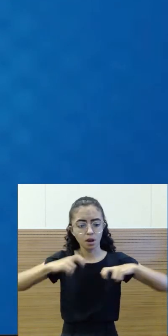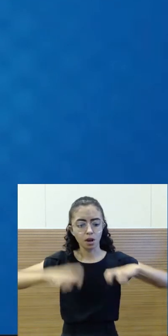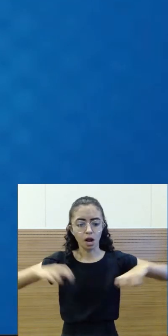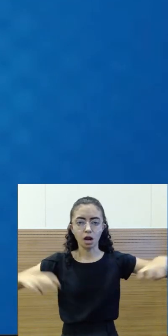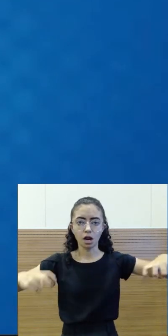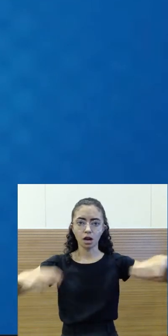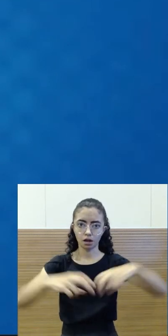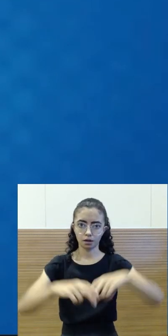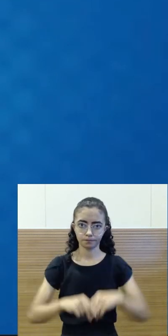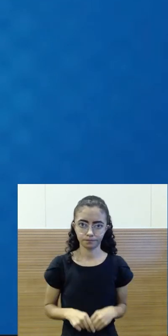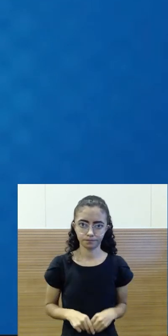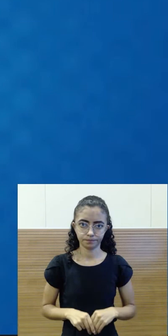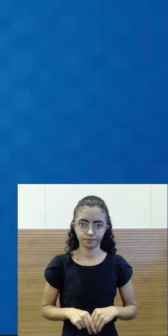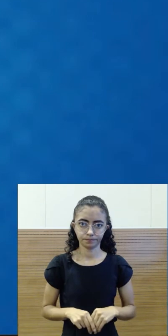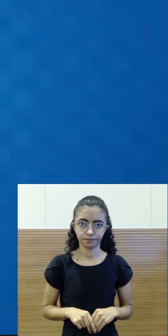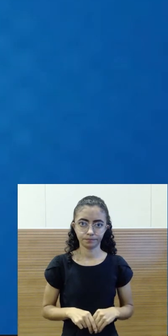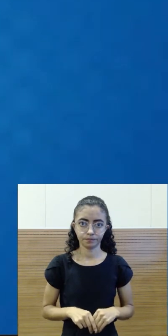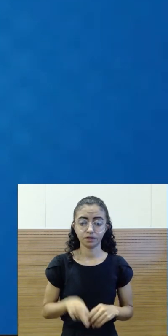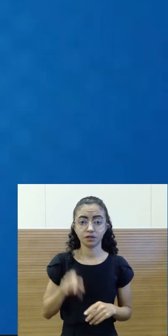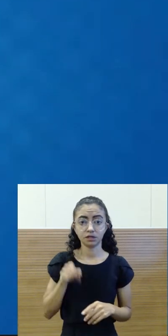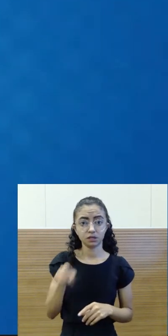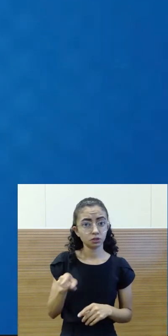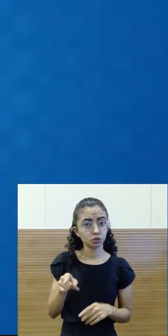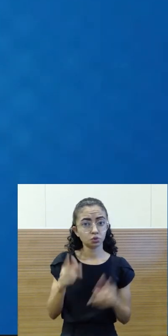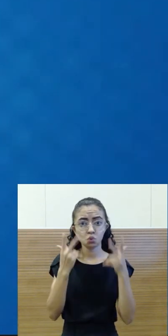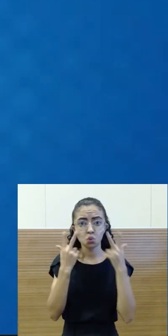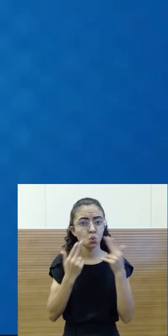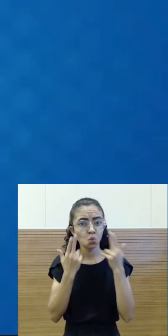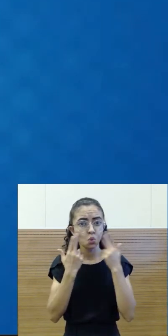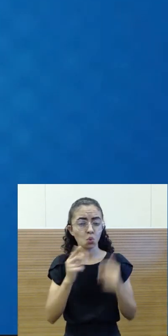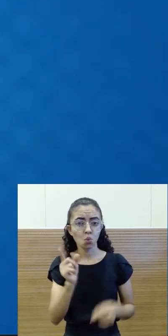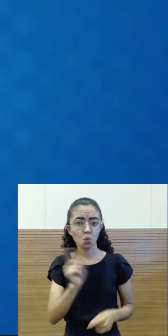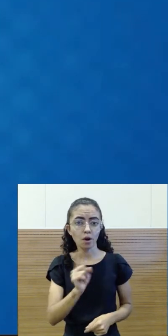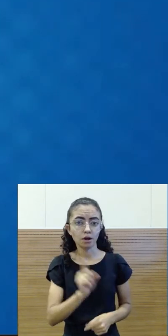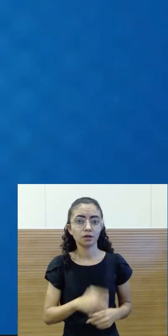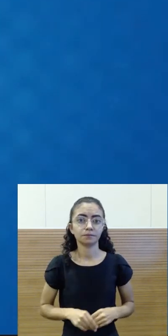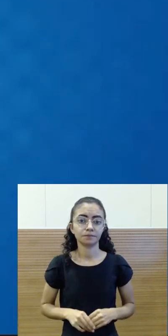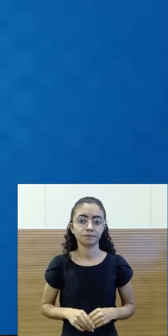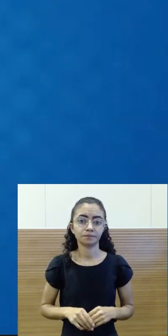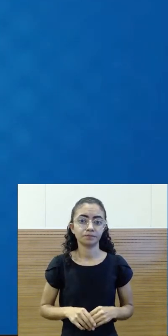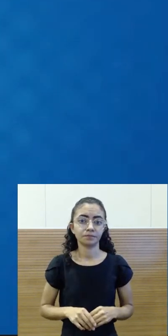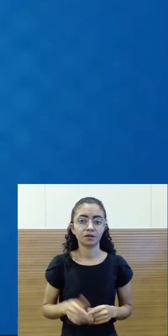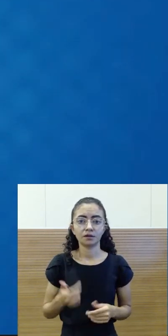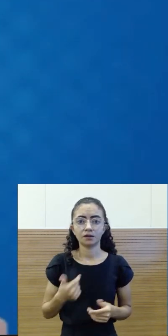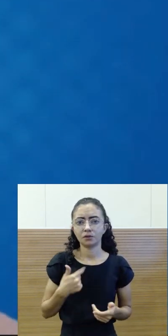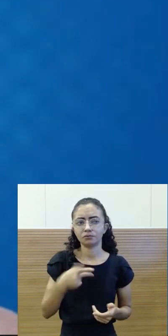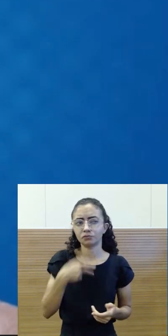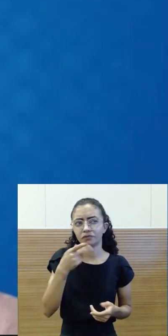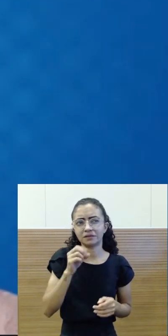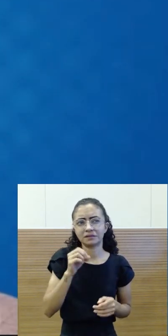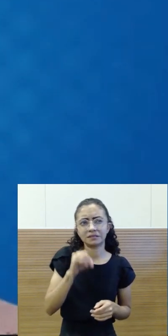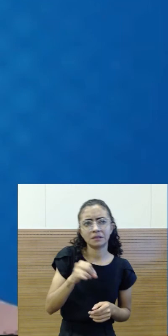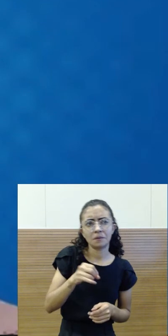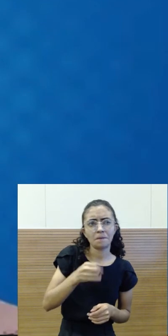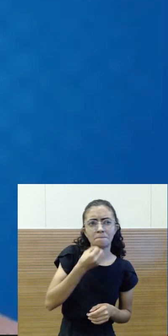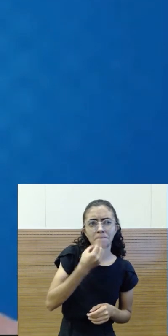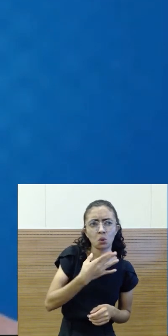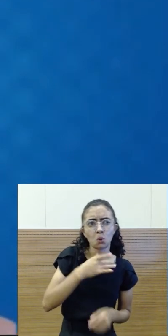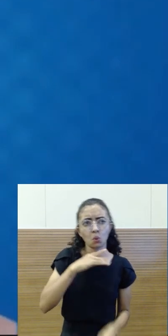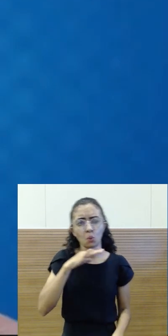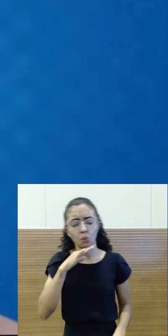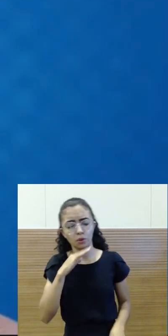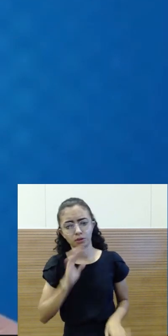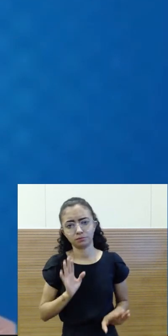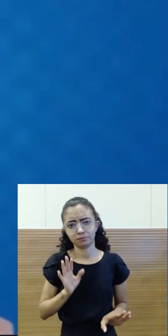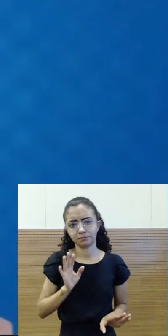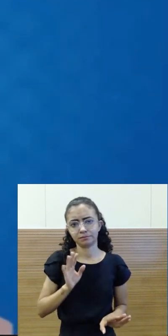and a trend. I'm not judging whether it's a good or a bad trend. I'll keep that my personal opinion, but